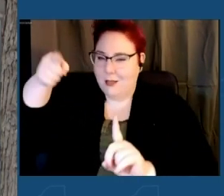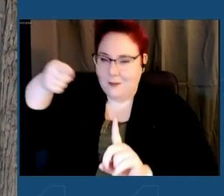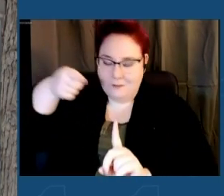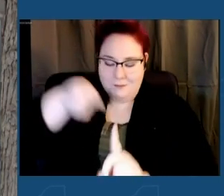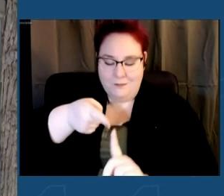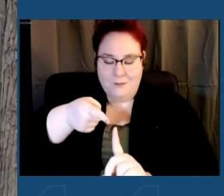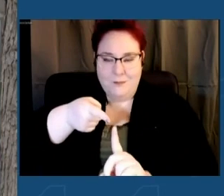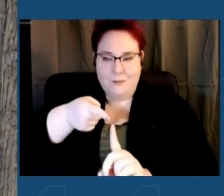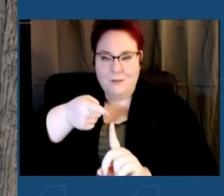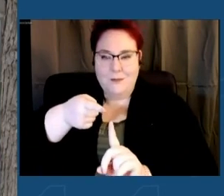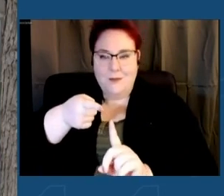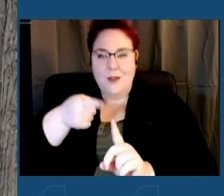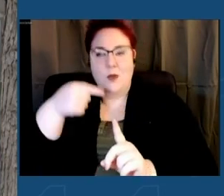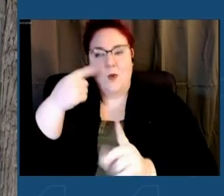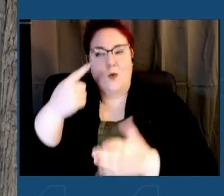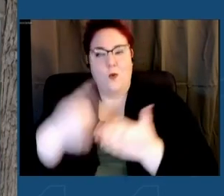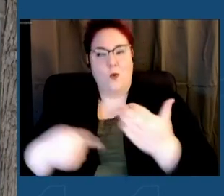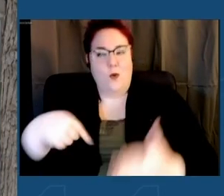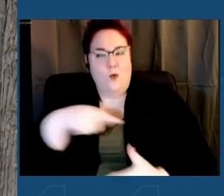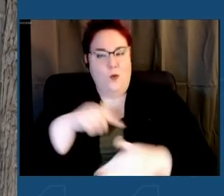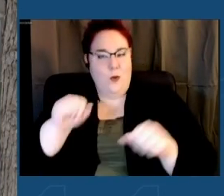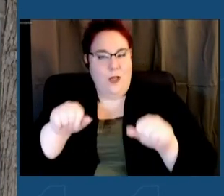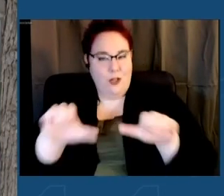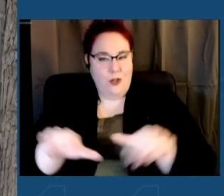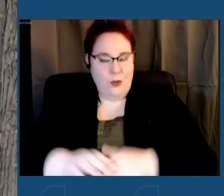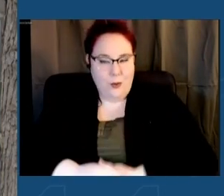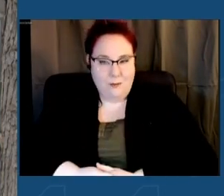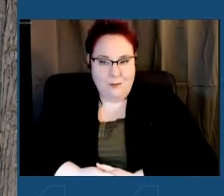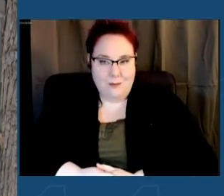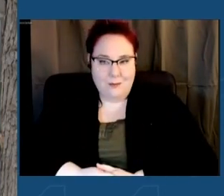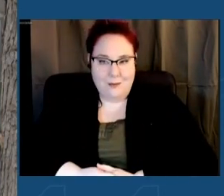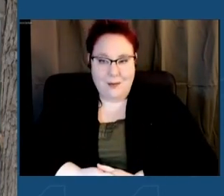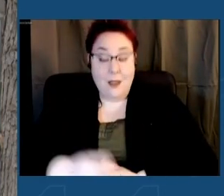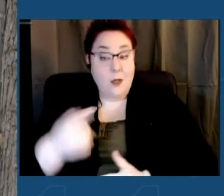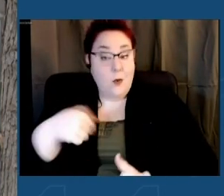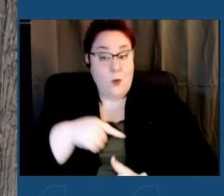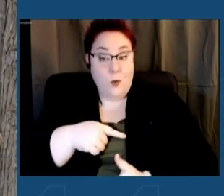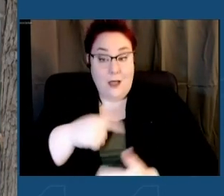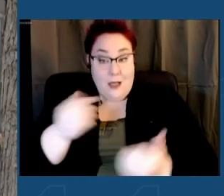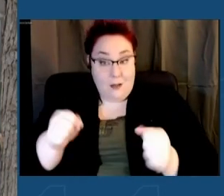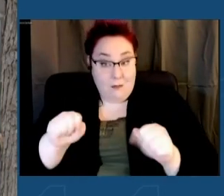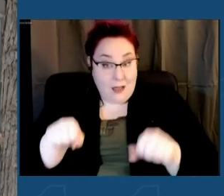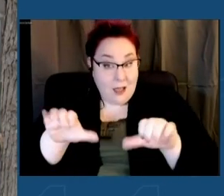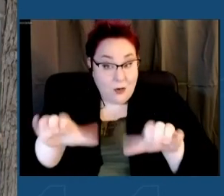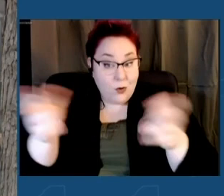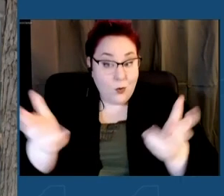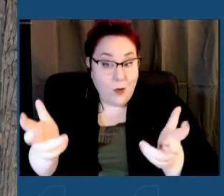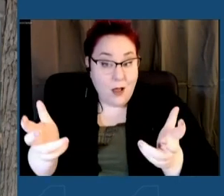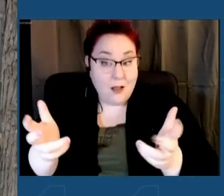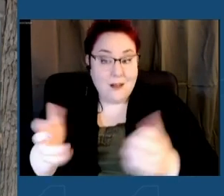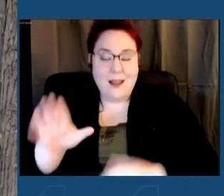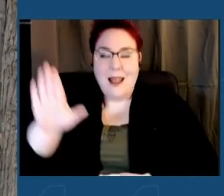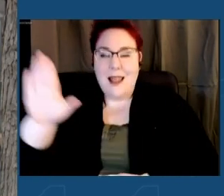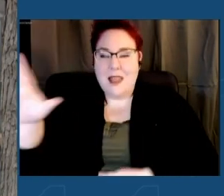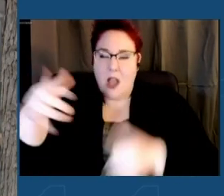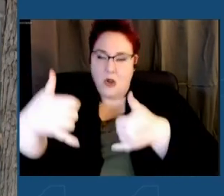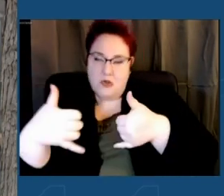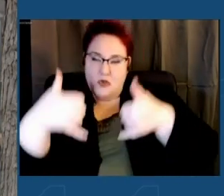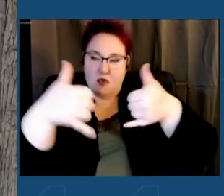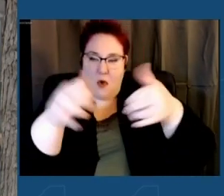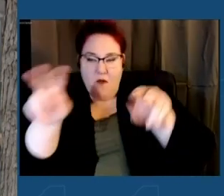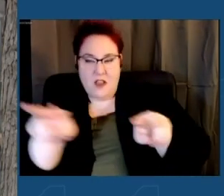do, and what we could do was to take away their trophy. And I